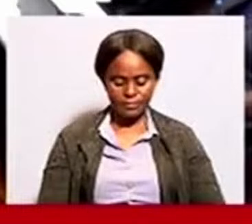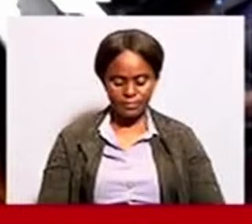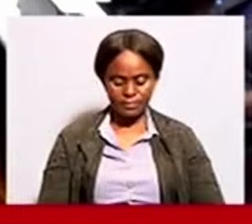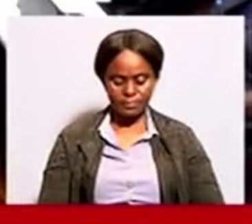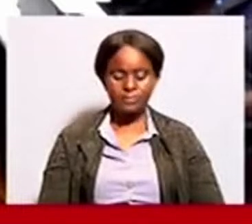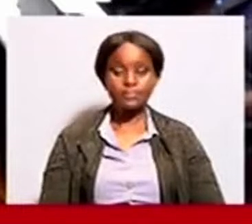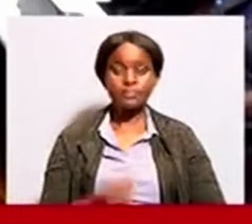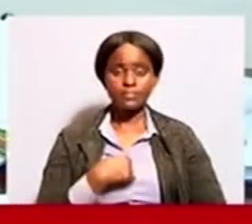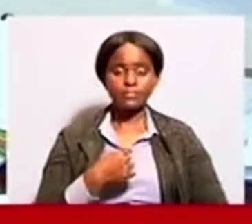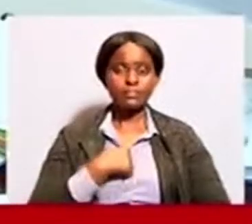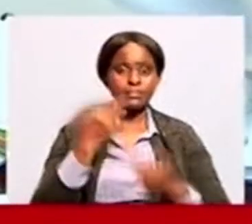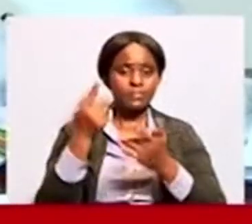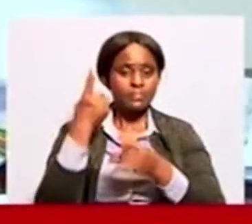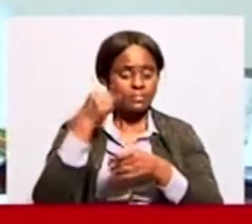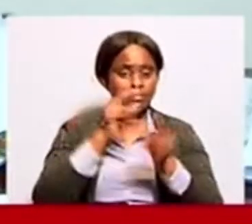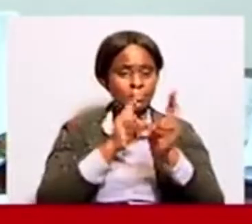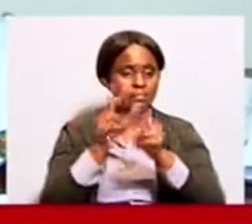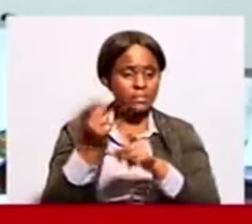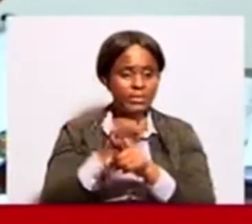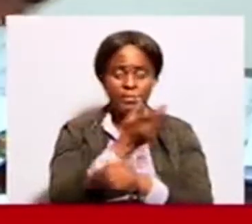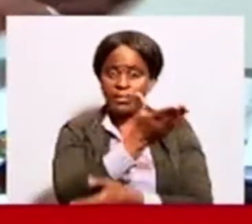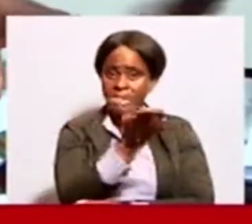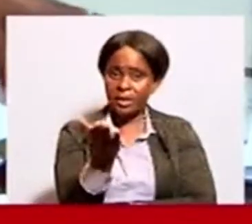I'm waiting for responses from there.